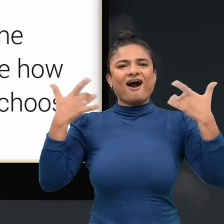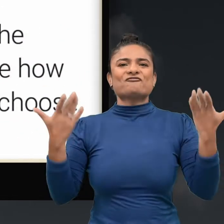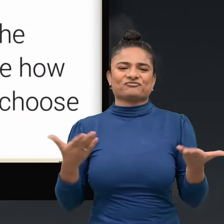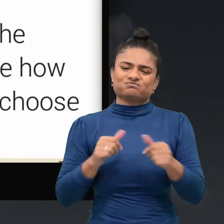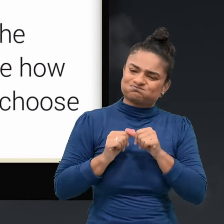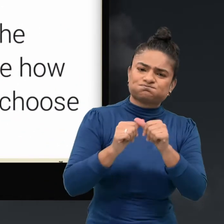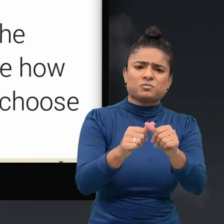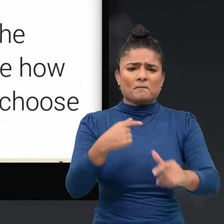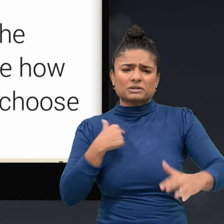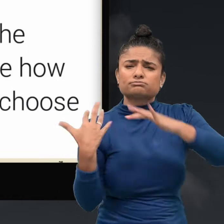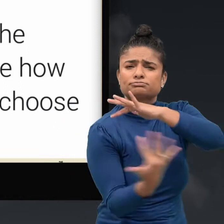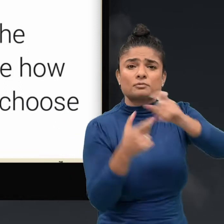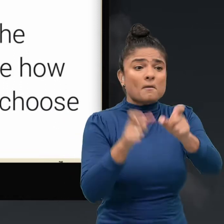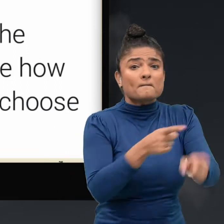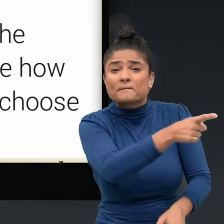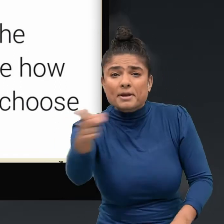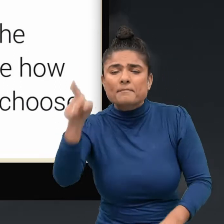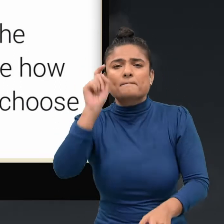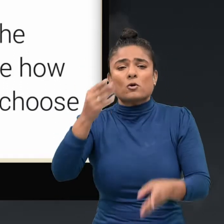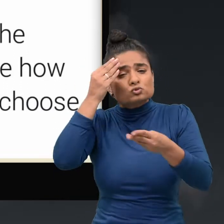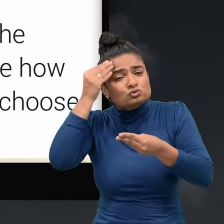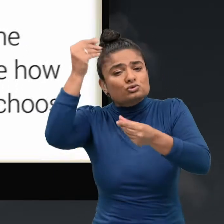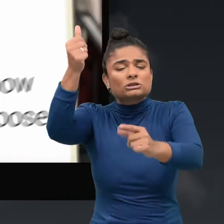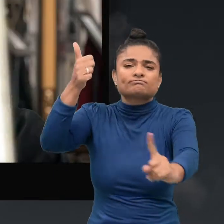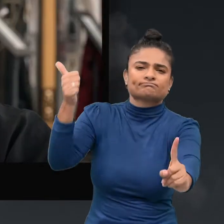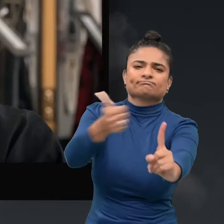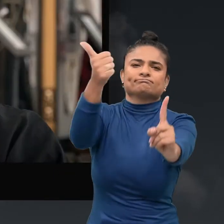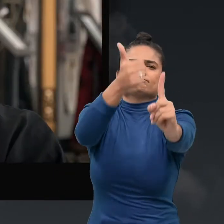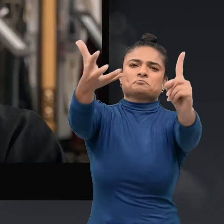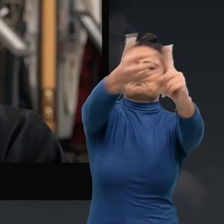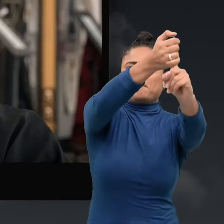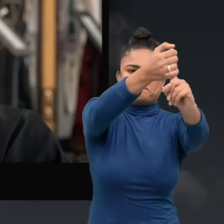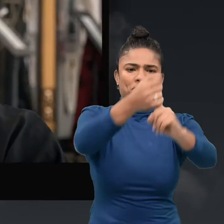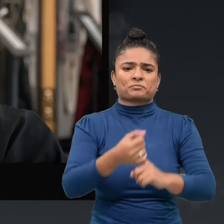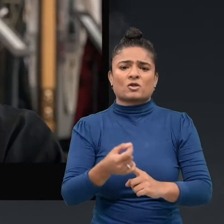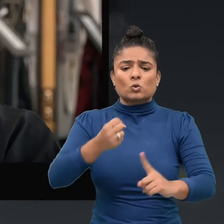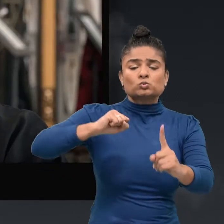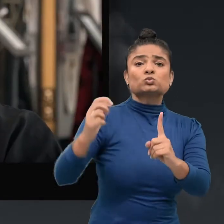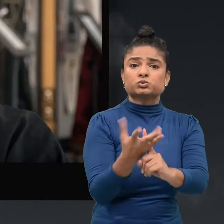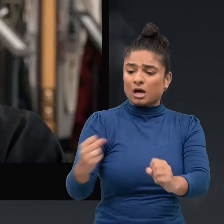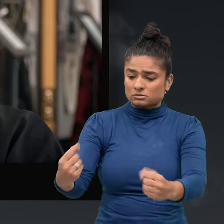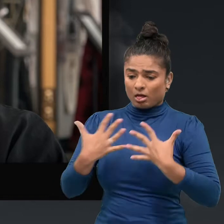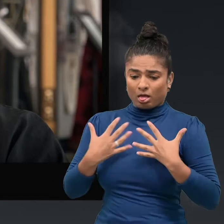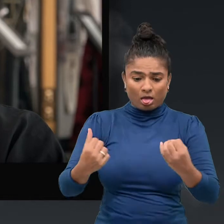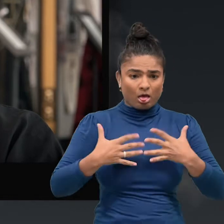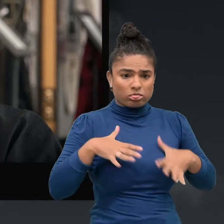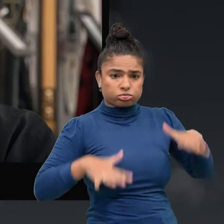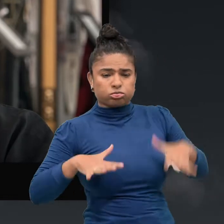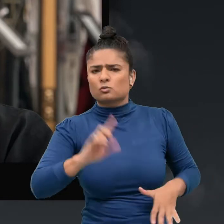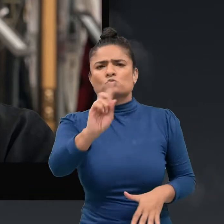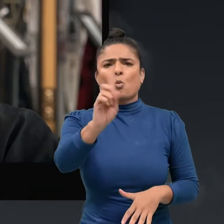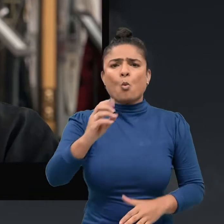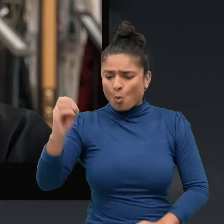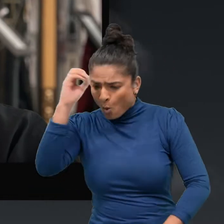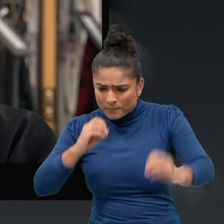game called life, that I've inspired people to follow their dreams and not let society's